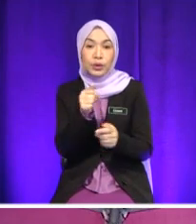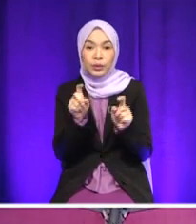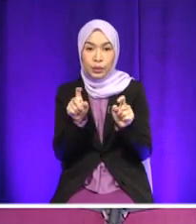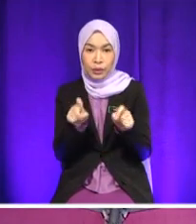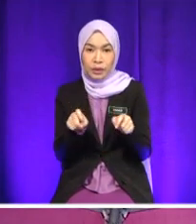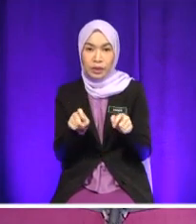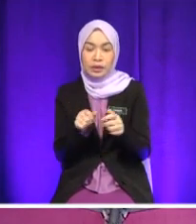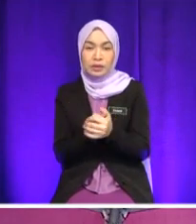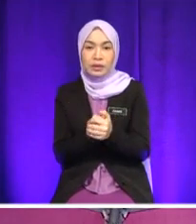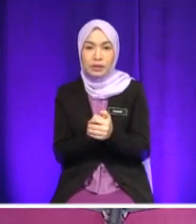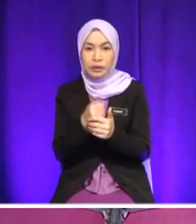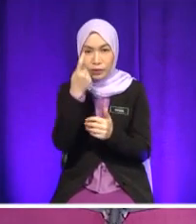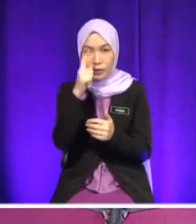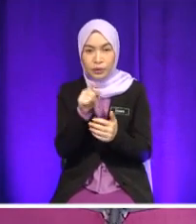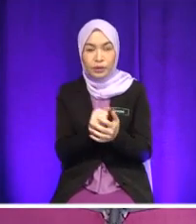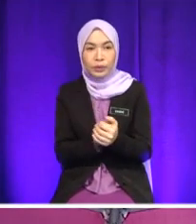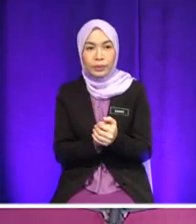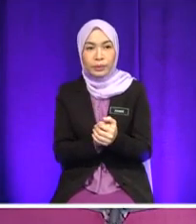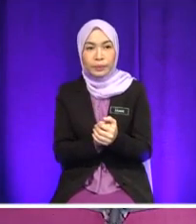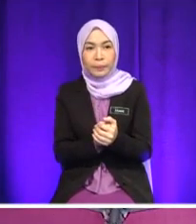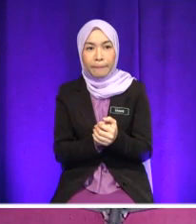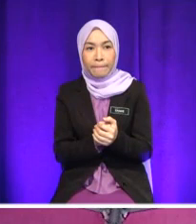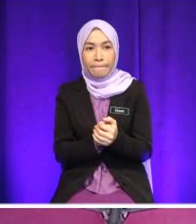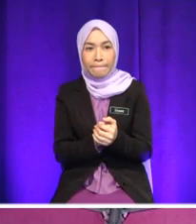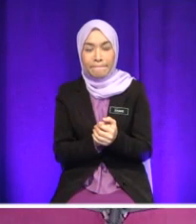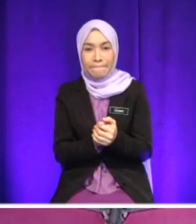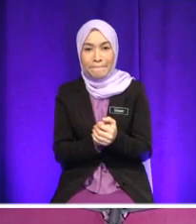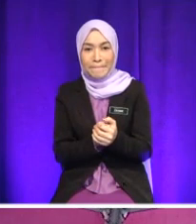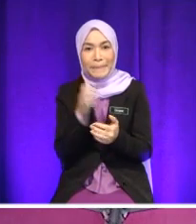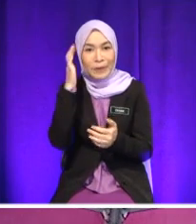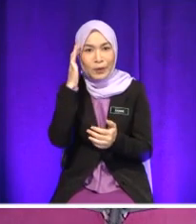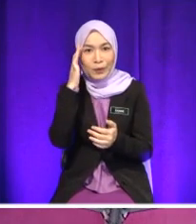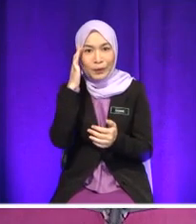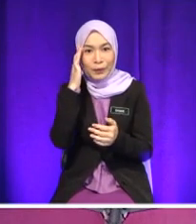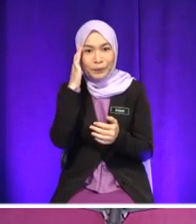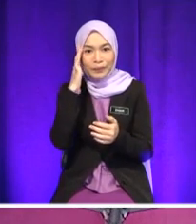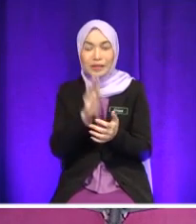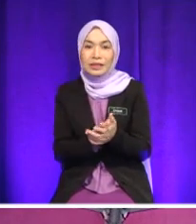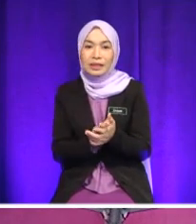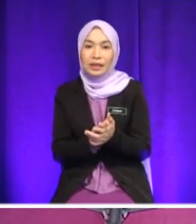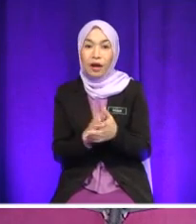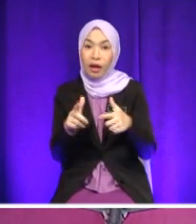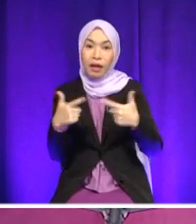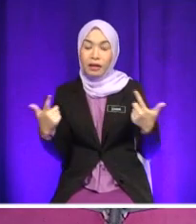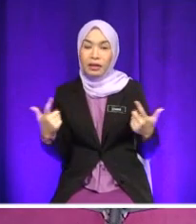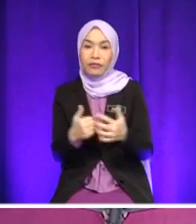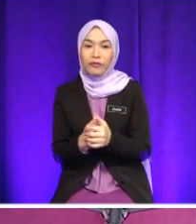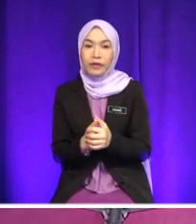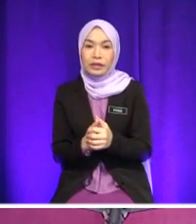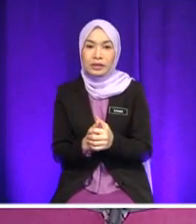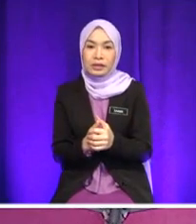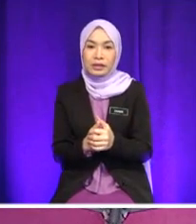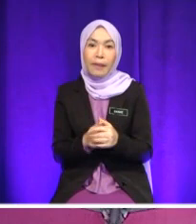Because we all we have different perspectives. So the only thing is you just have to provide your